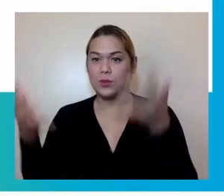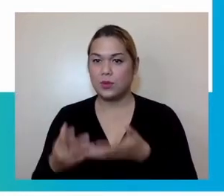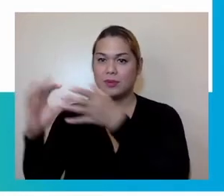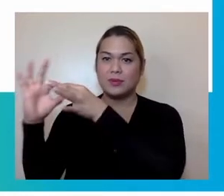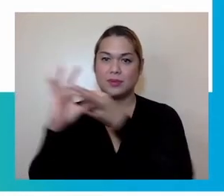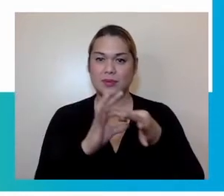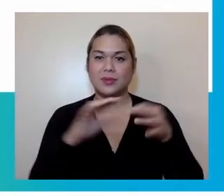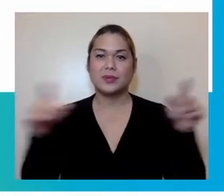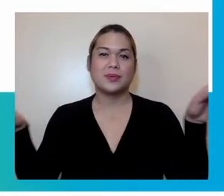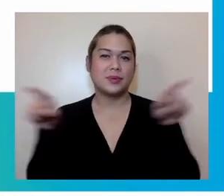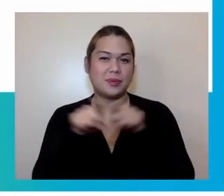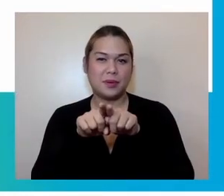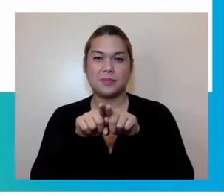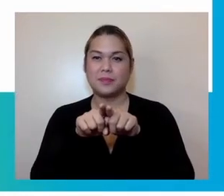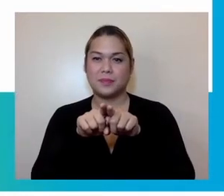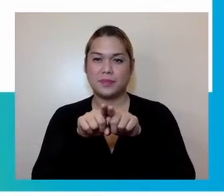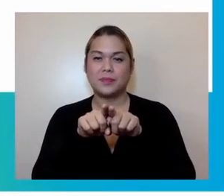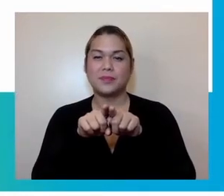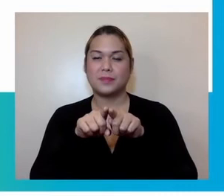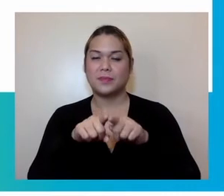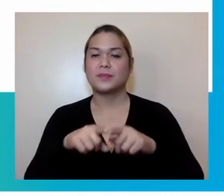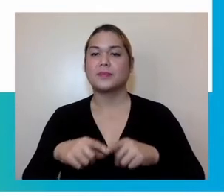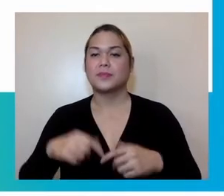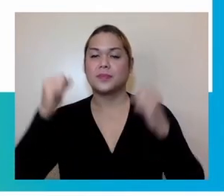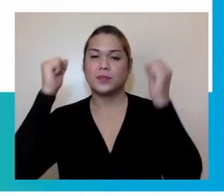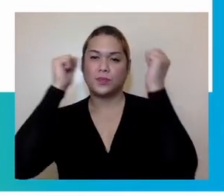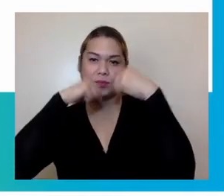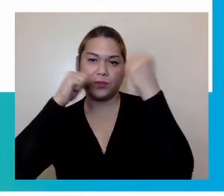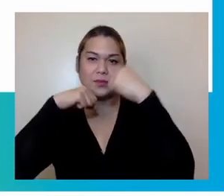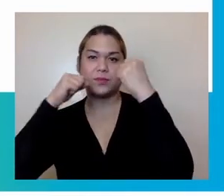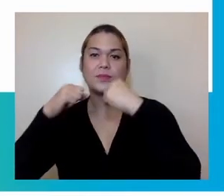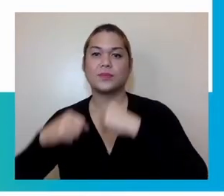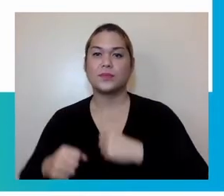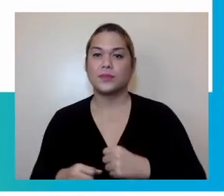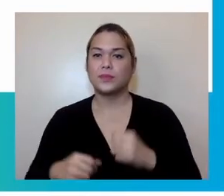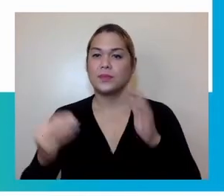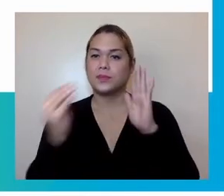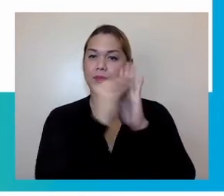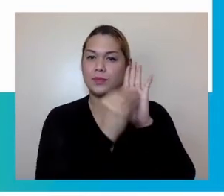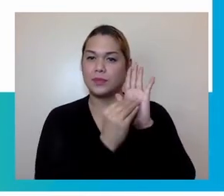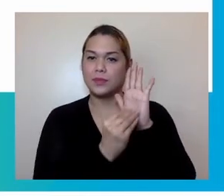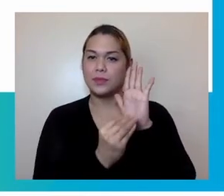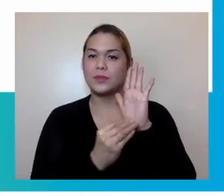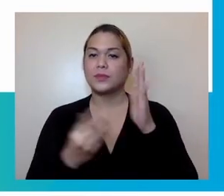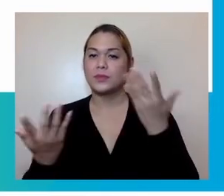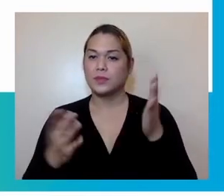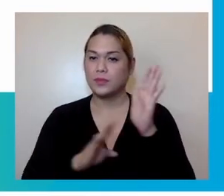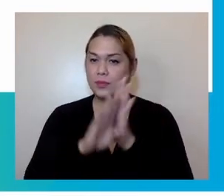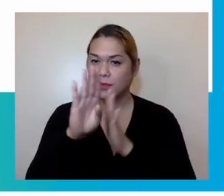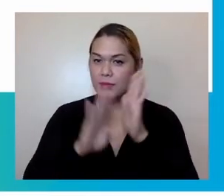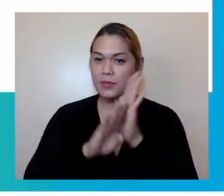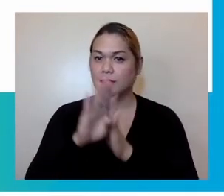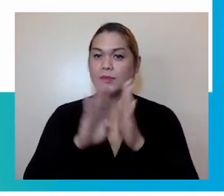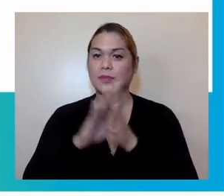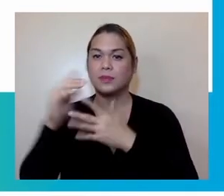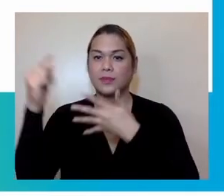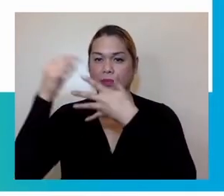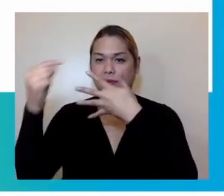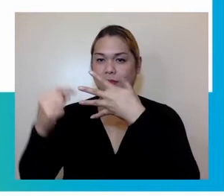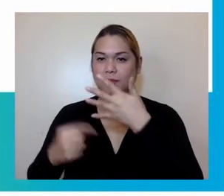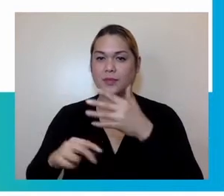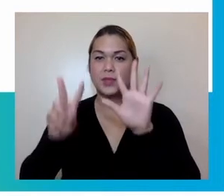bank's commitments and how they progress, we have here outlined ADB's 7 key operational priorities and